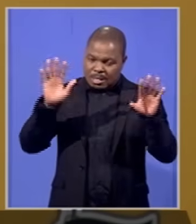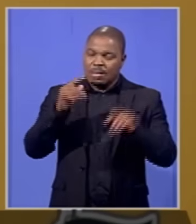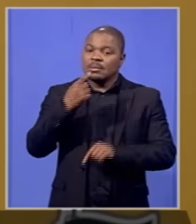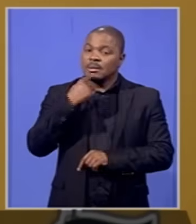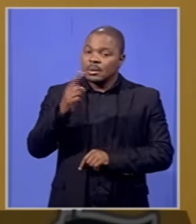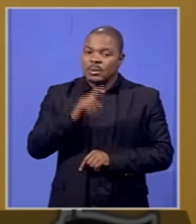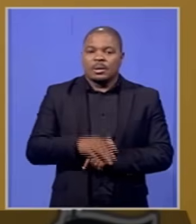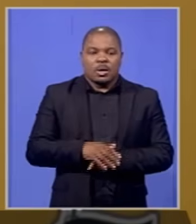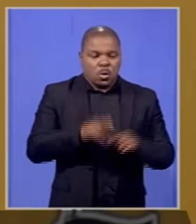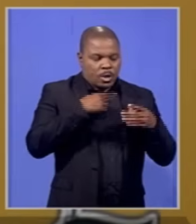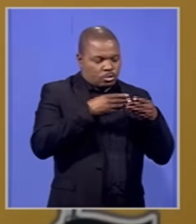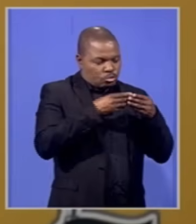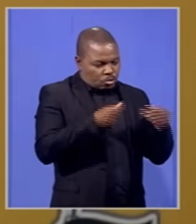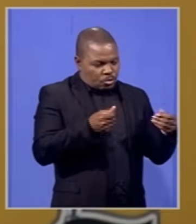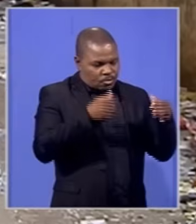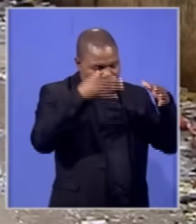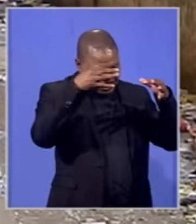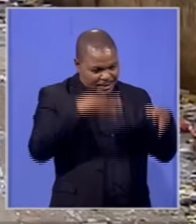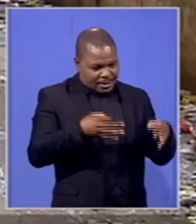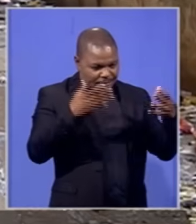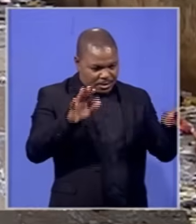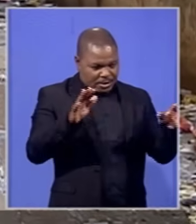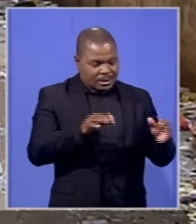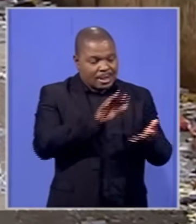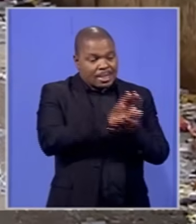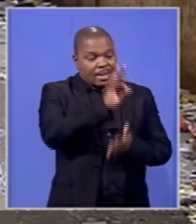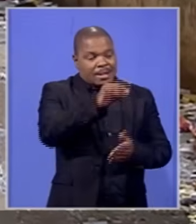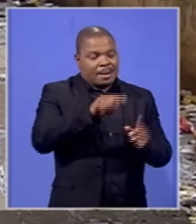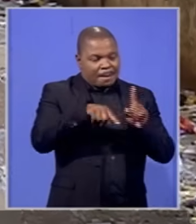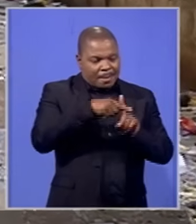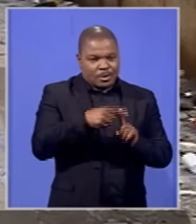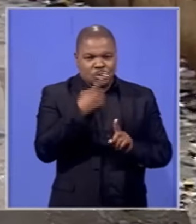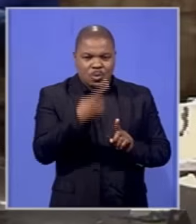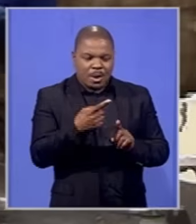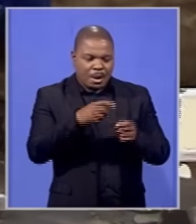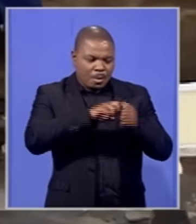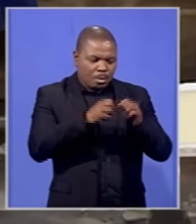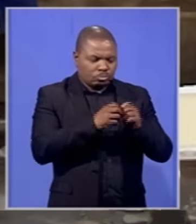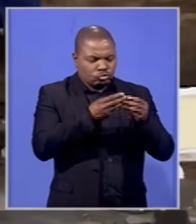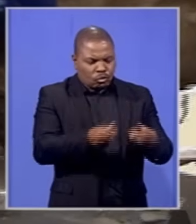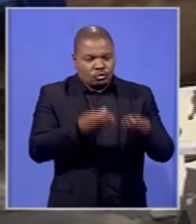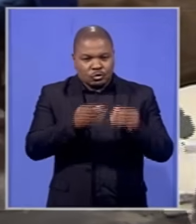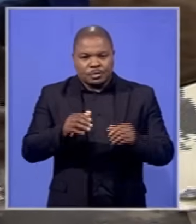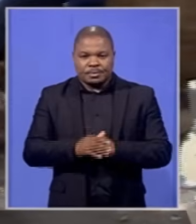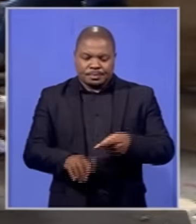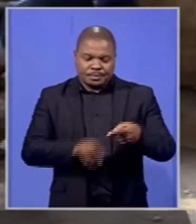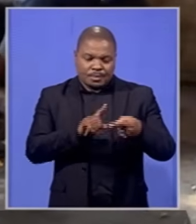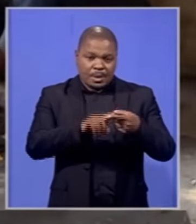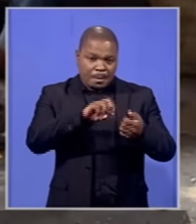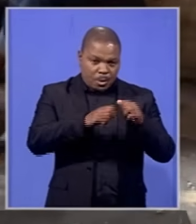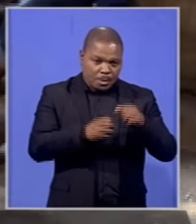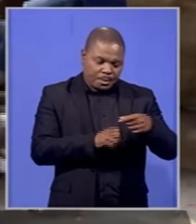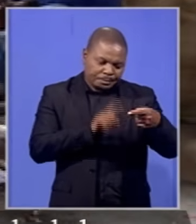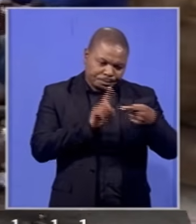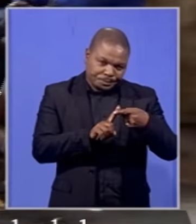to attend to this 13+1 problems. To remind you, the following problems